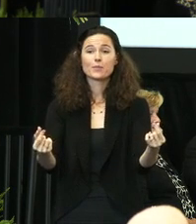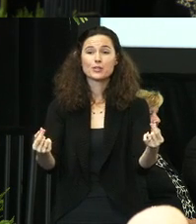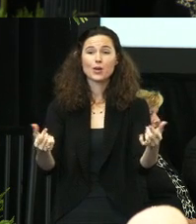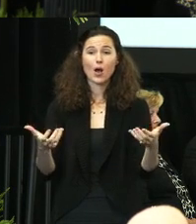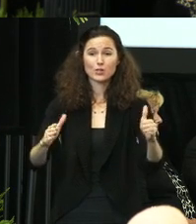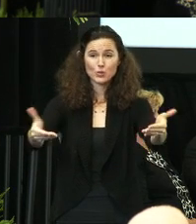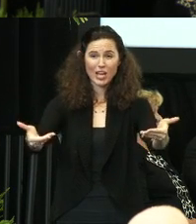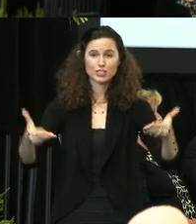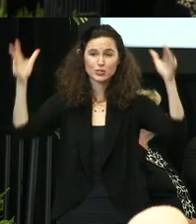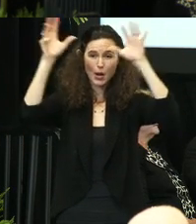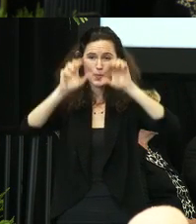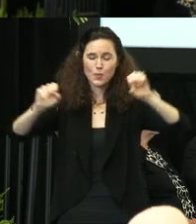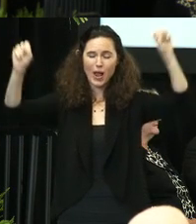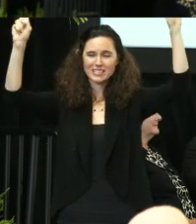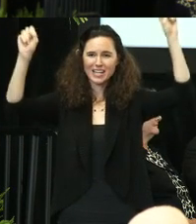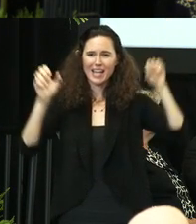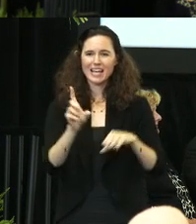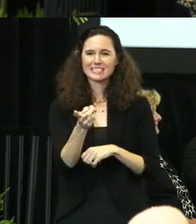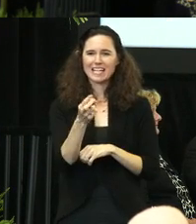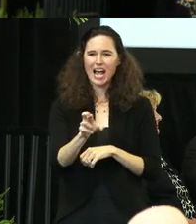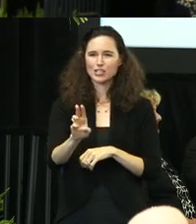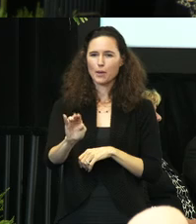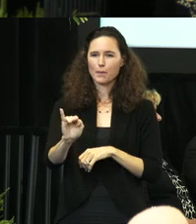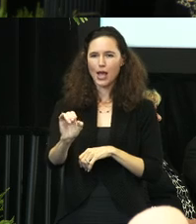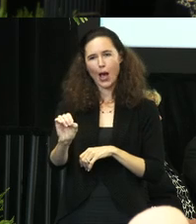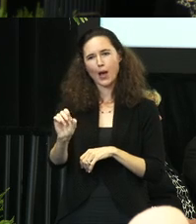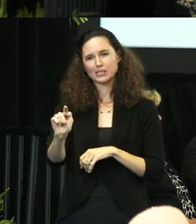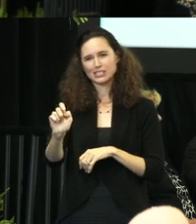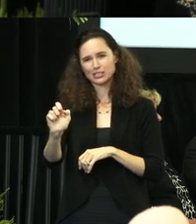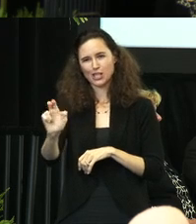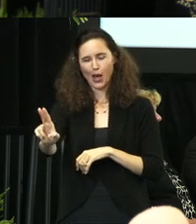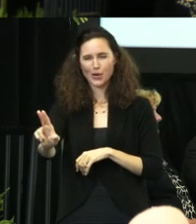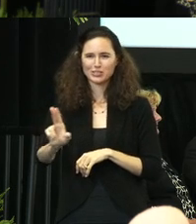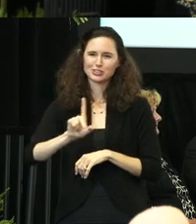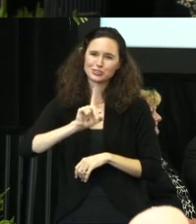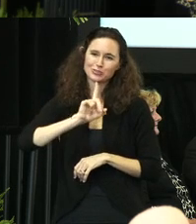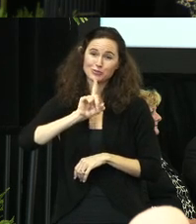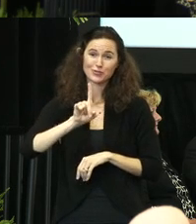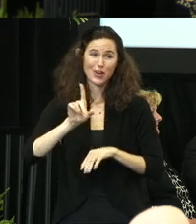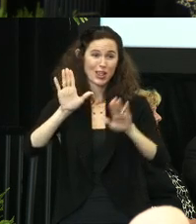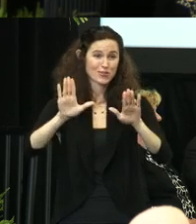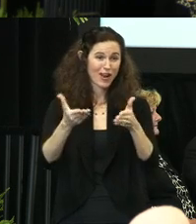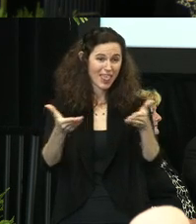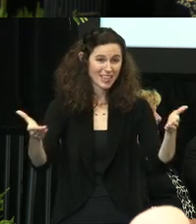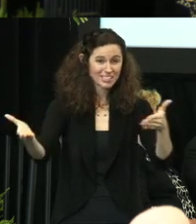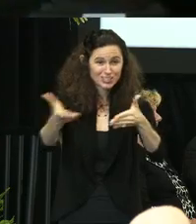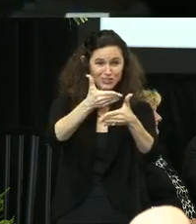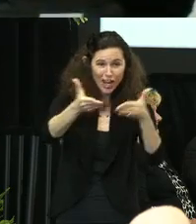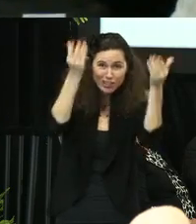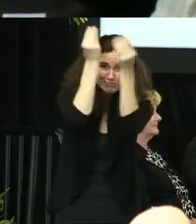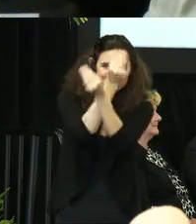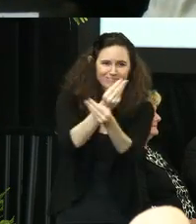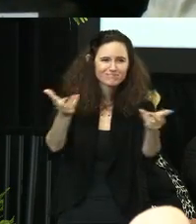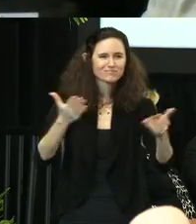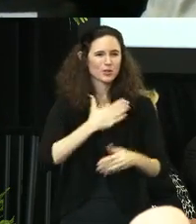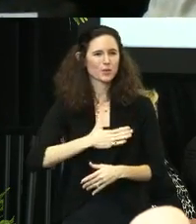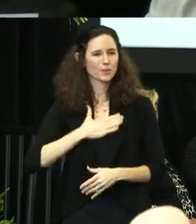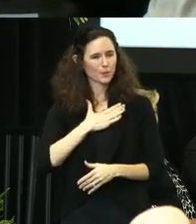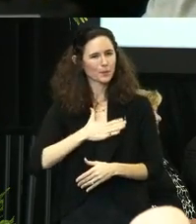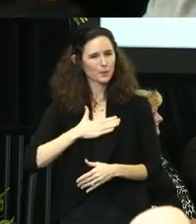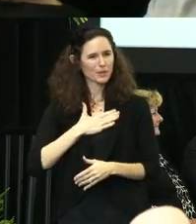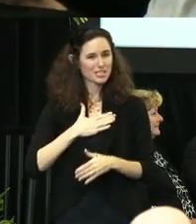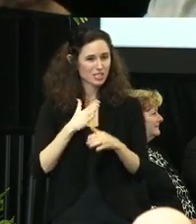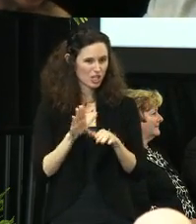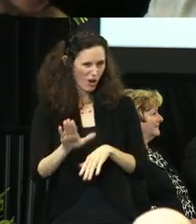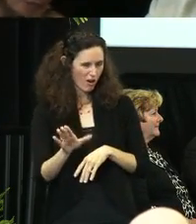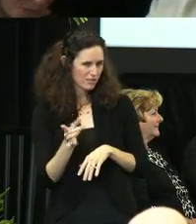introduce our president, Dr. Cynthia Biotto. She has some really great things to say to us, so if y'all would please go ahead and silence your